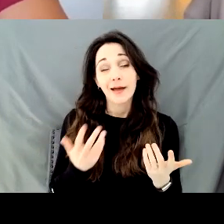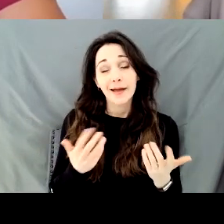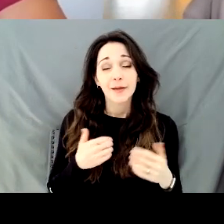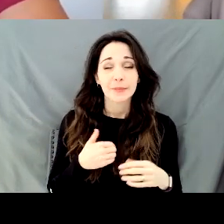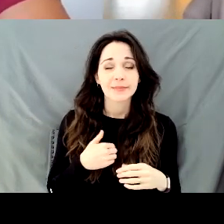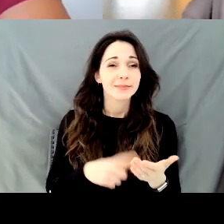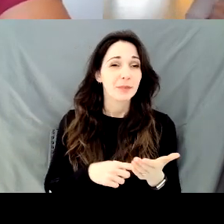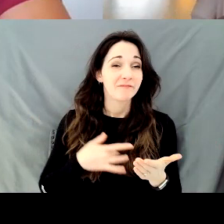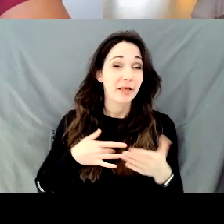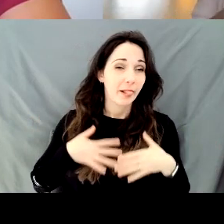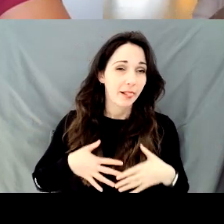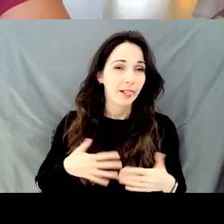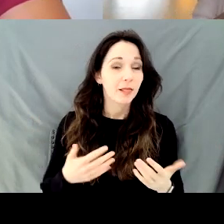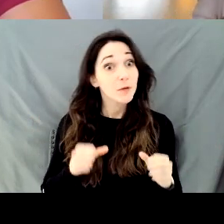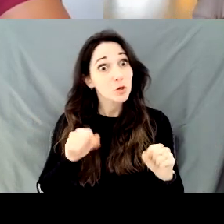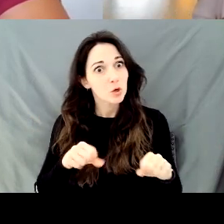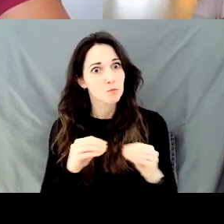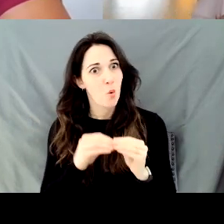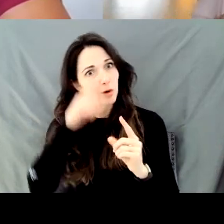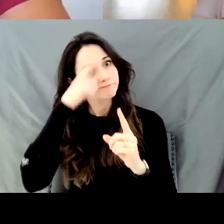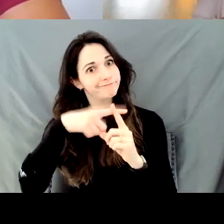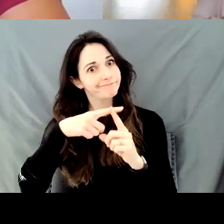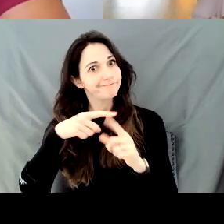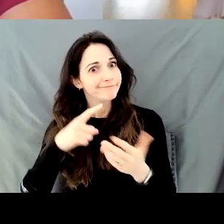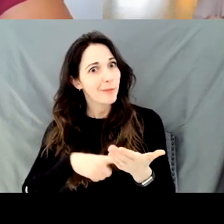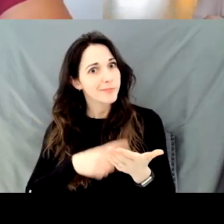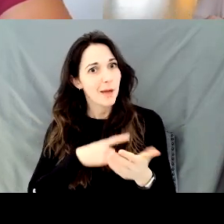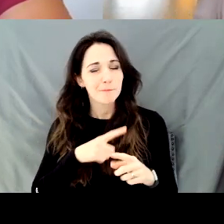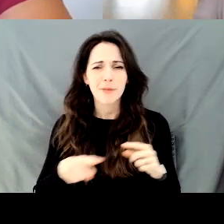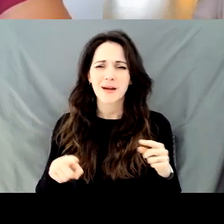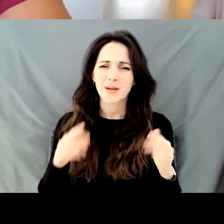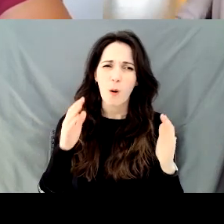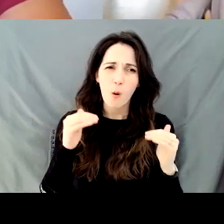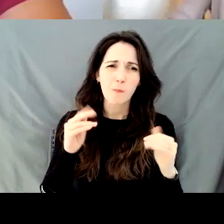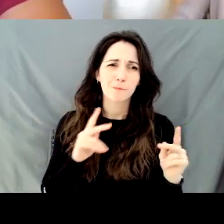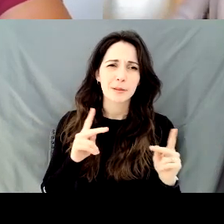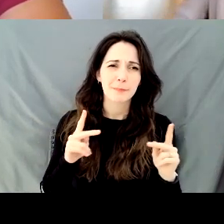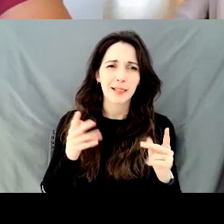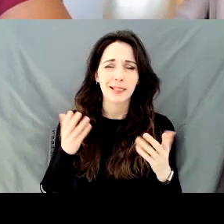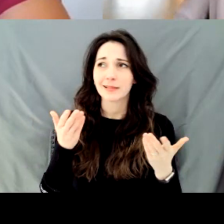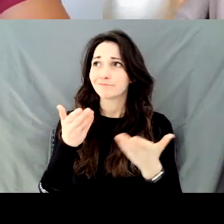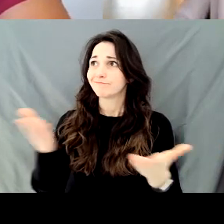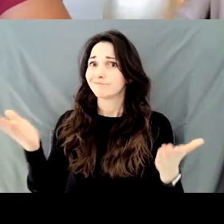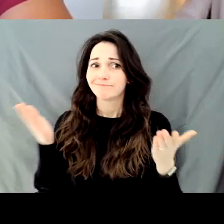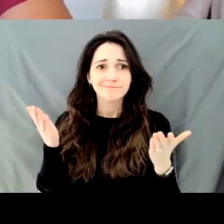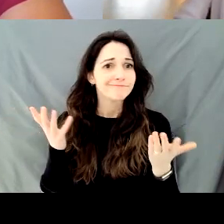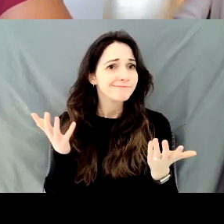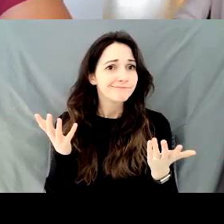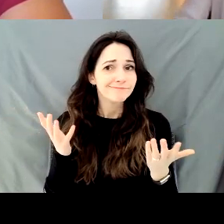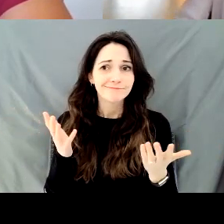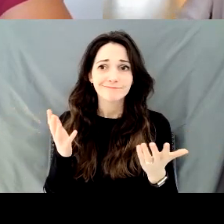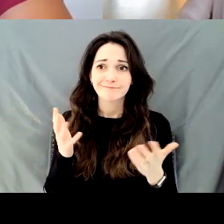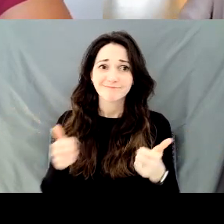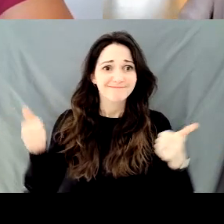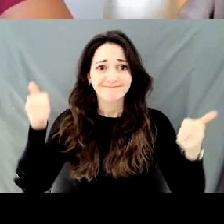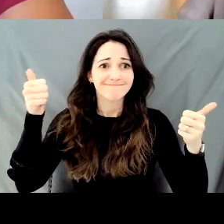hopeful that the folks who are still at the table and making those decisions aren't necessarily where they